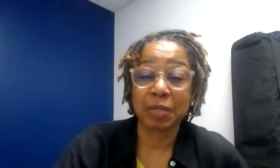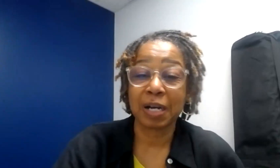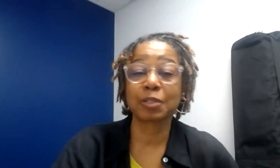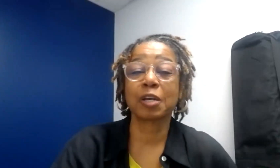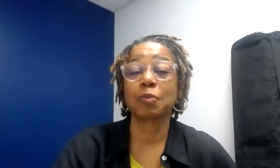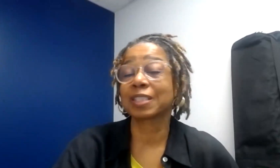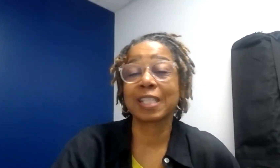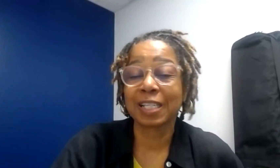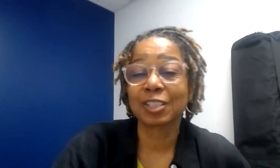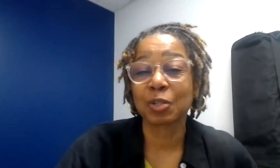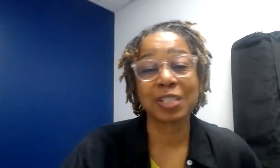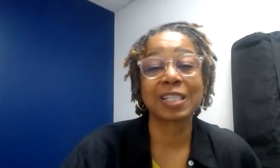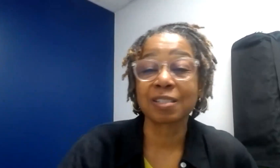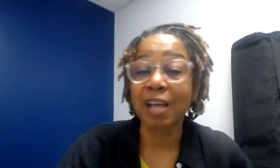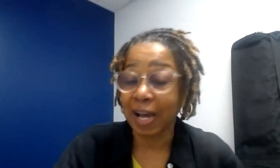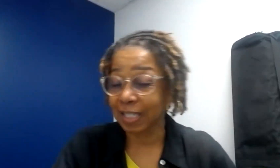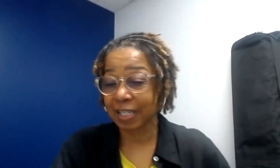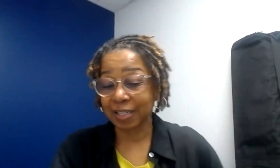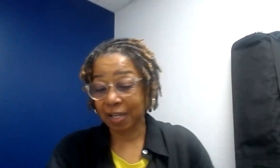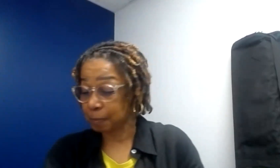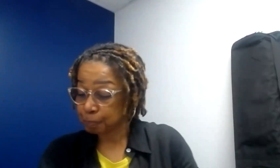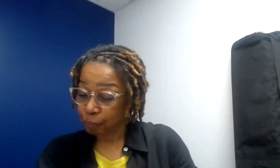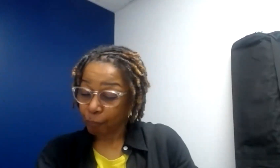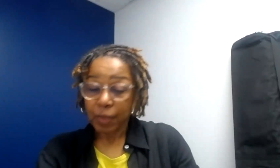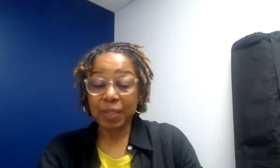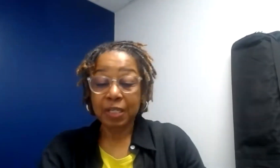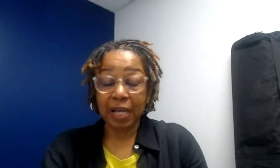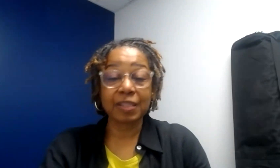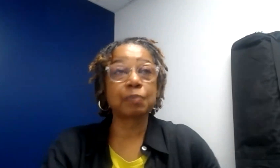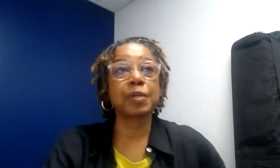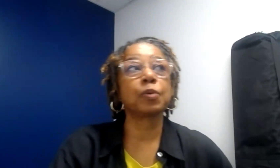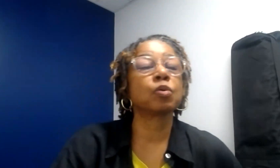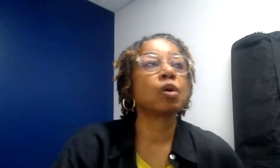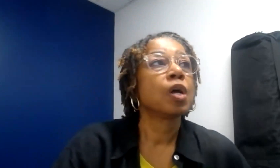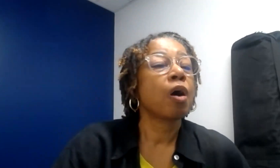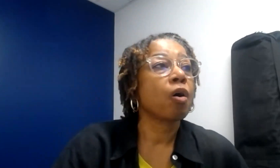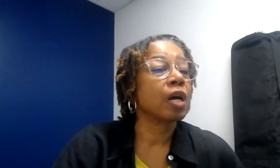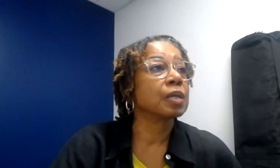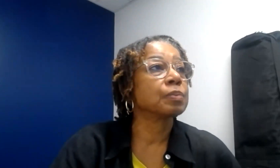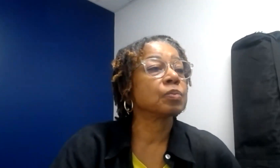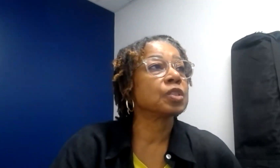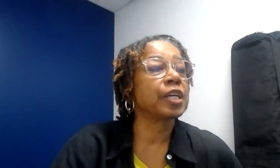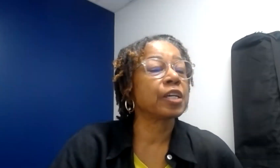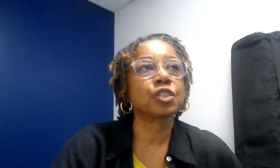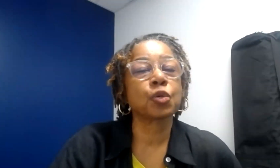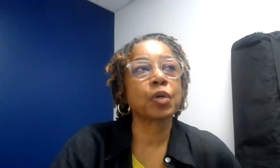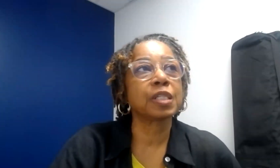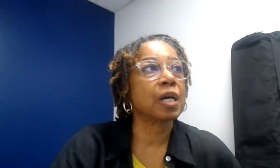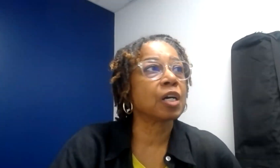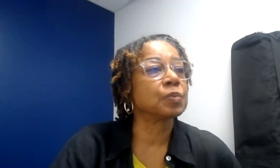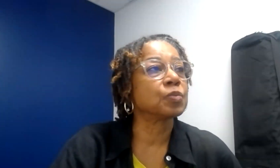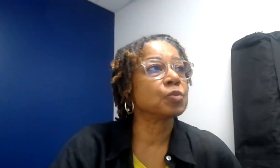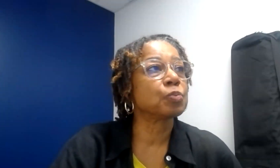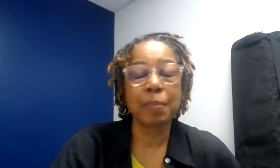And I don't care what the data shows, it is not. And because I think people are, they're